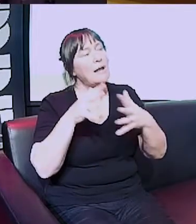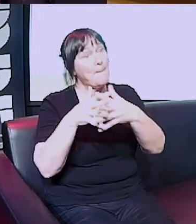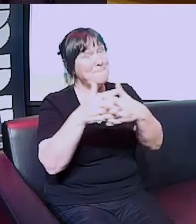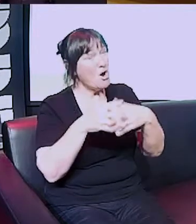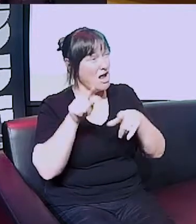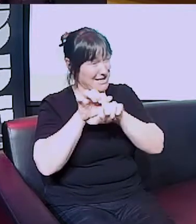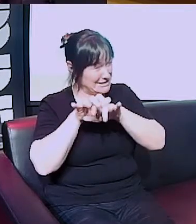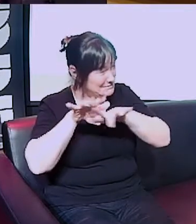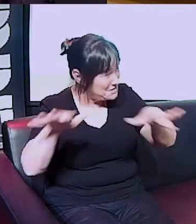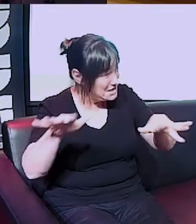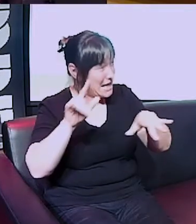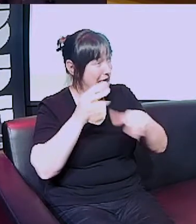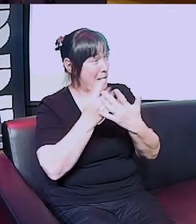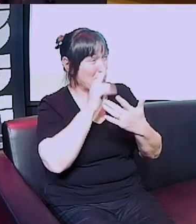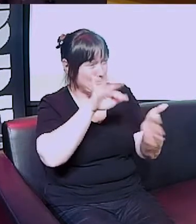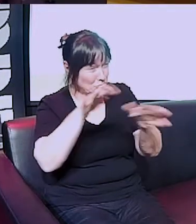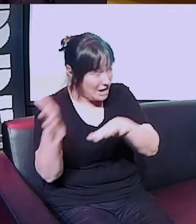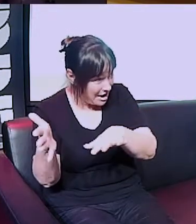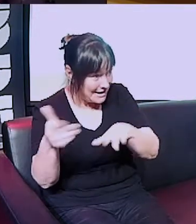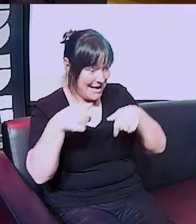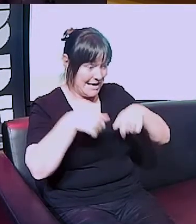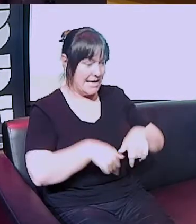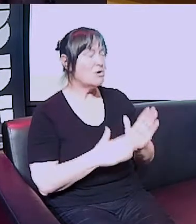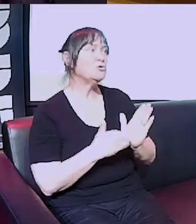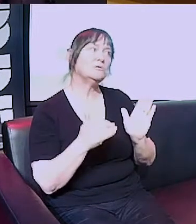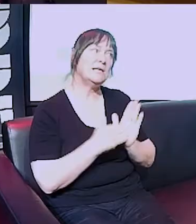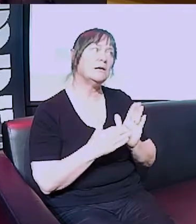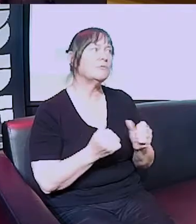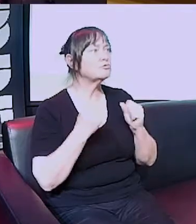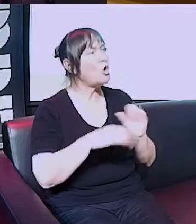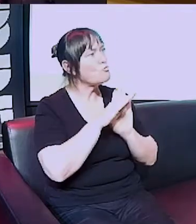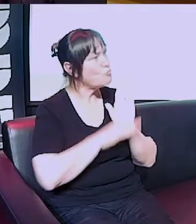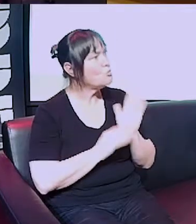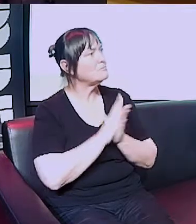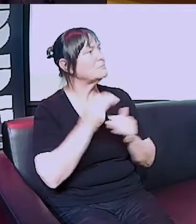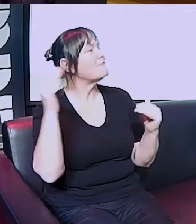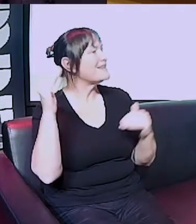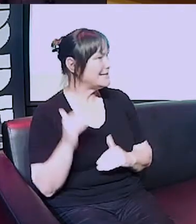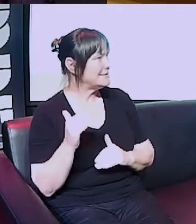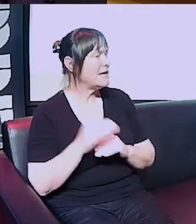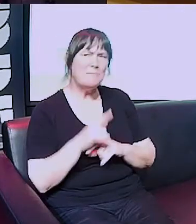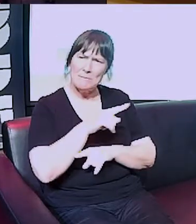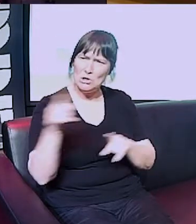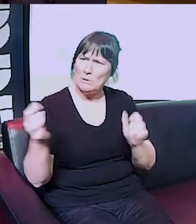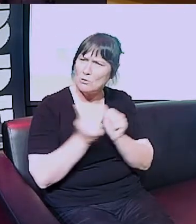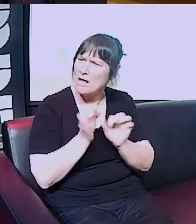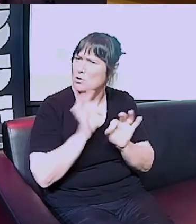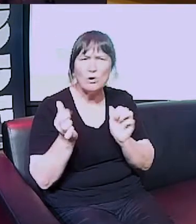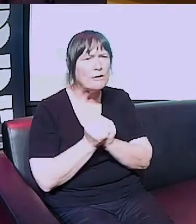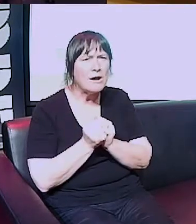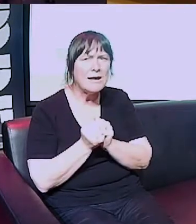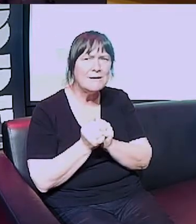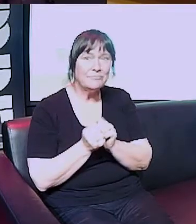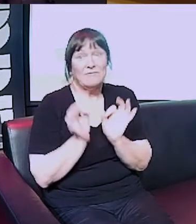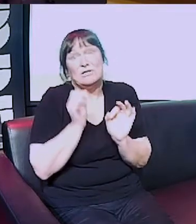It appears to me that we have some tight regulations, and that's because we're managed to keep the numbers down. And I'm sure our candidates might disagree on the nuances of